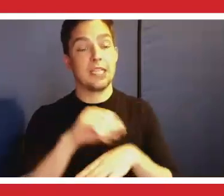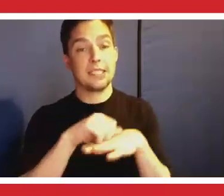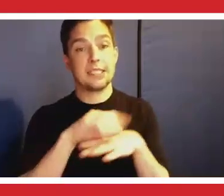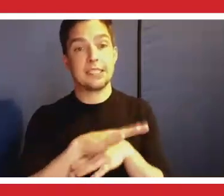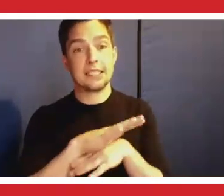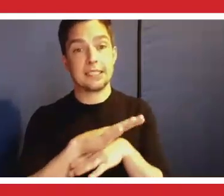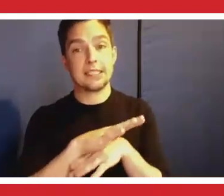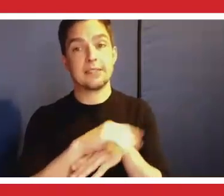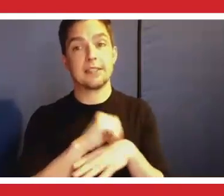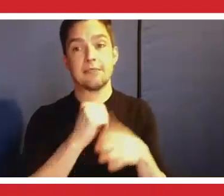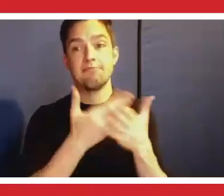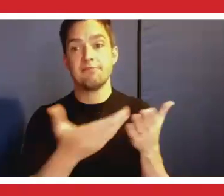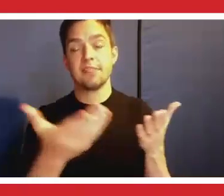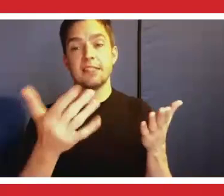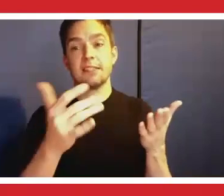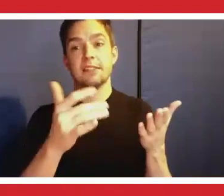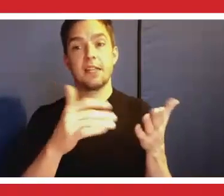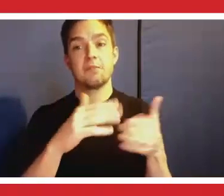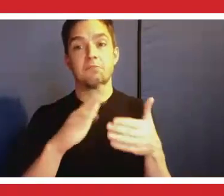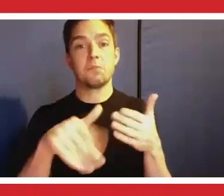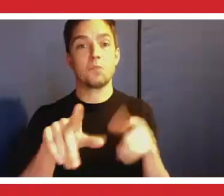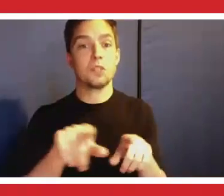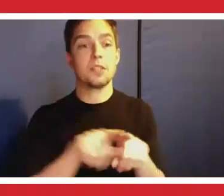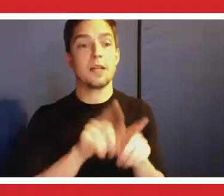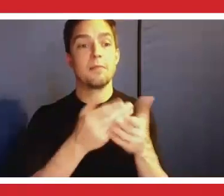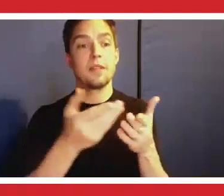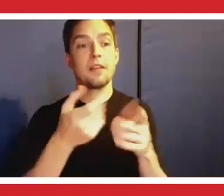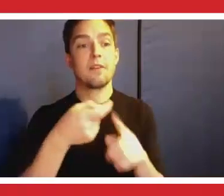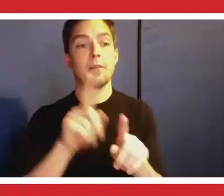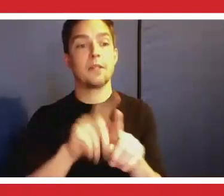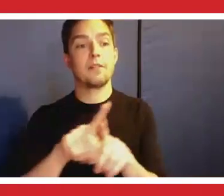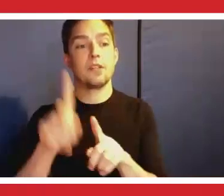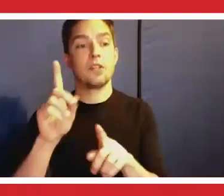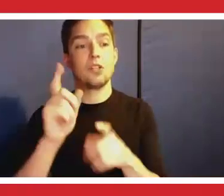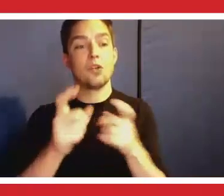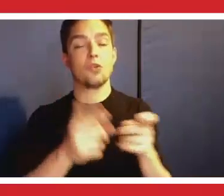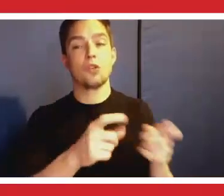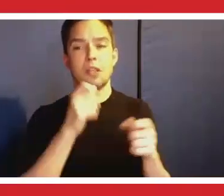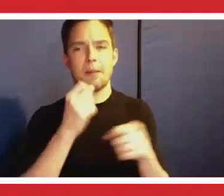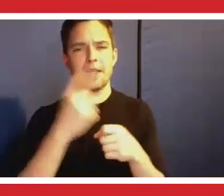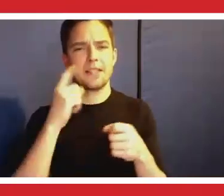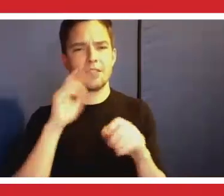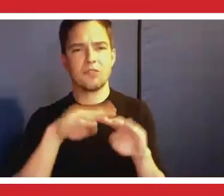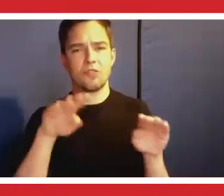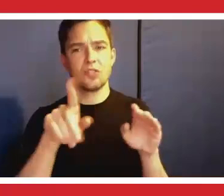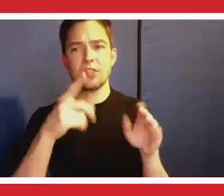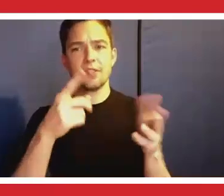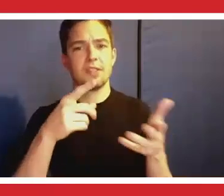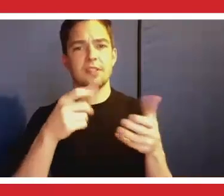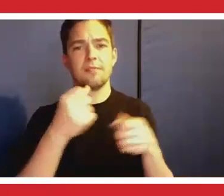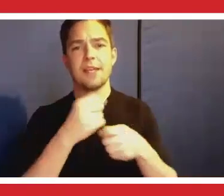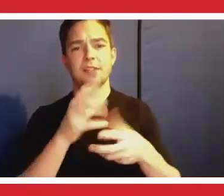things that are all the same thing being funded by different donors, what does not make sense at all, just create confusion,